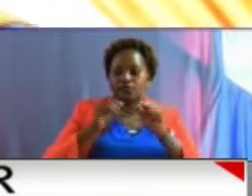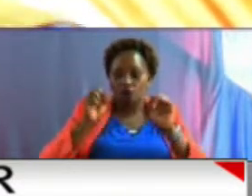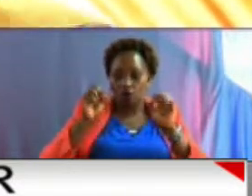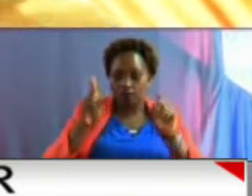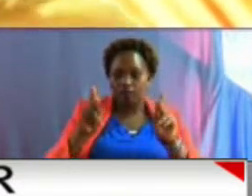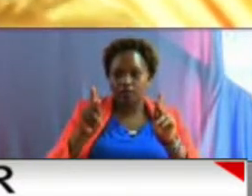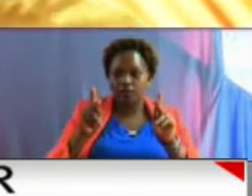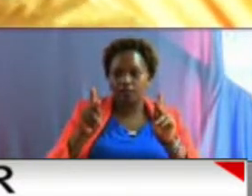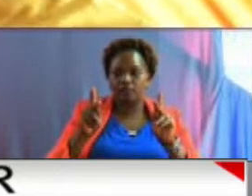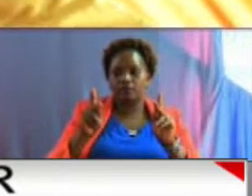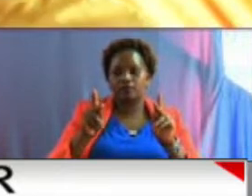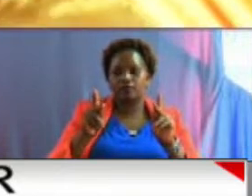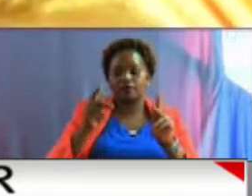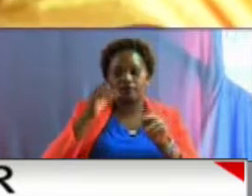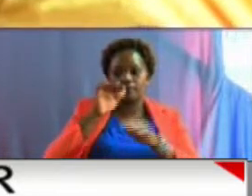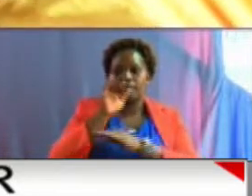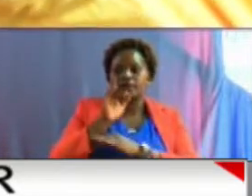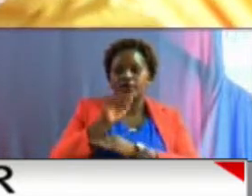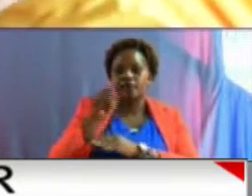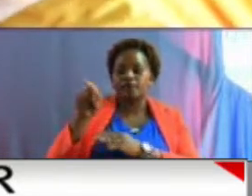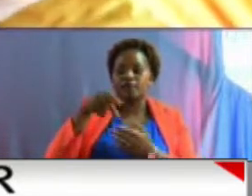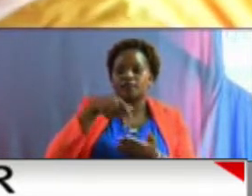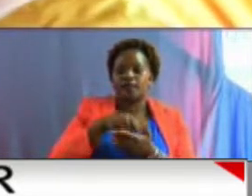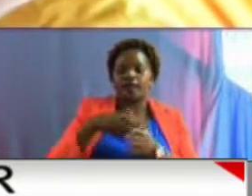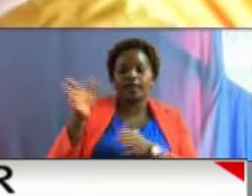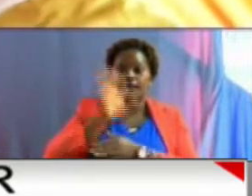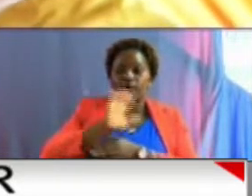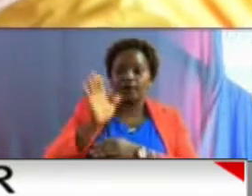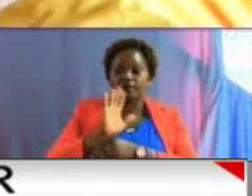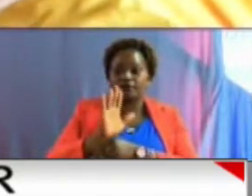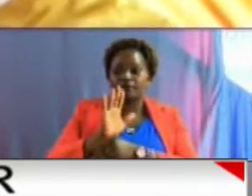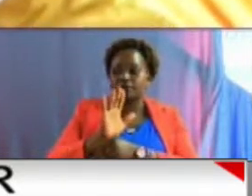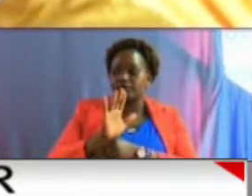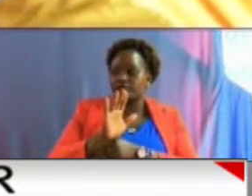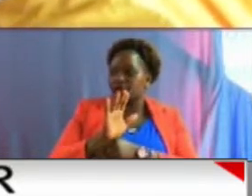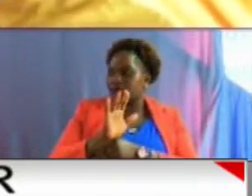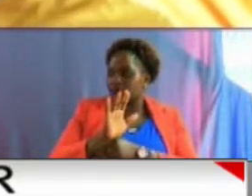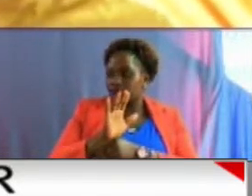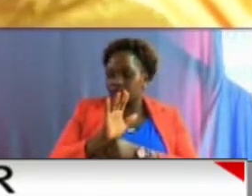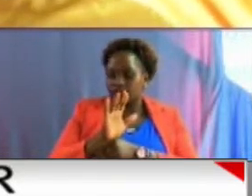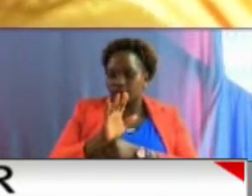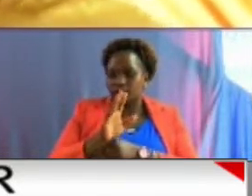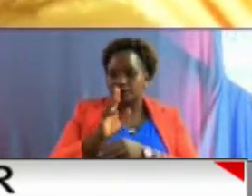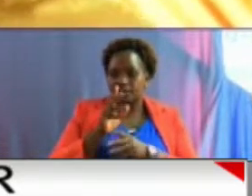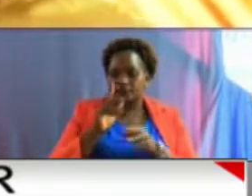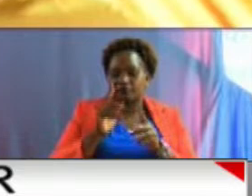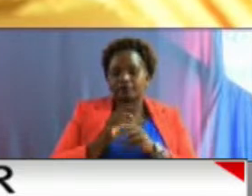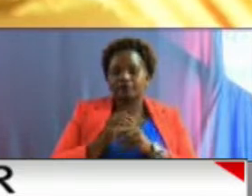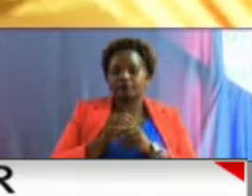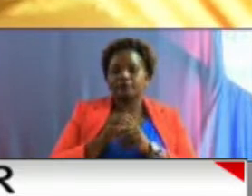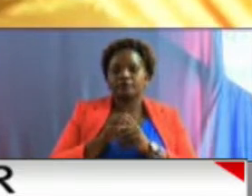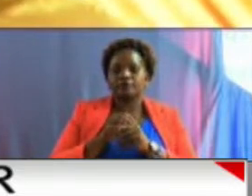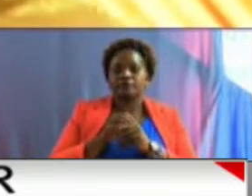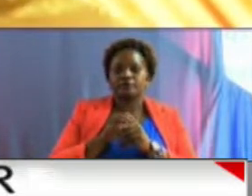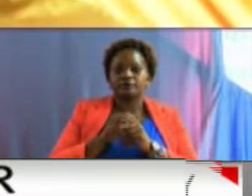in order for me just to ask them to stand and wave at the congregation.